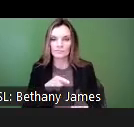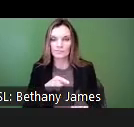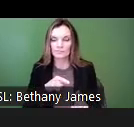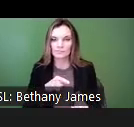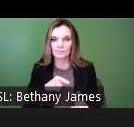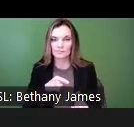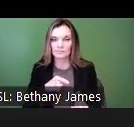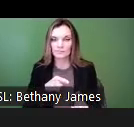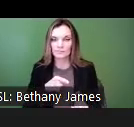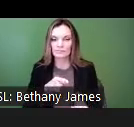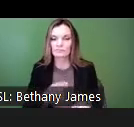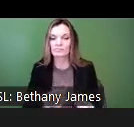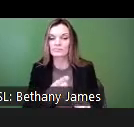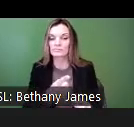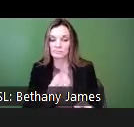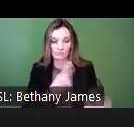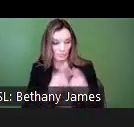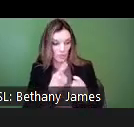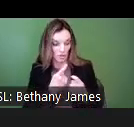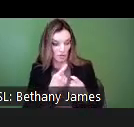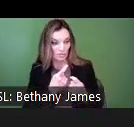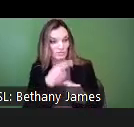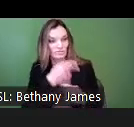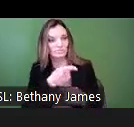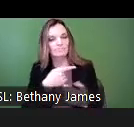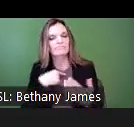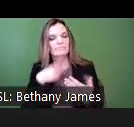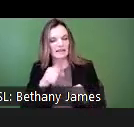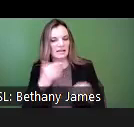and email them out to the participants. Is that right, Cami?